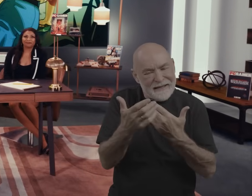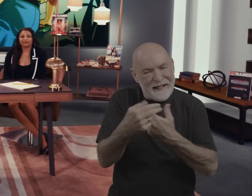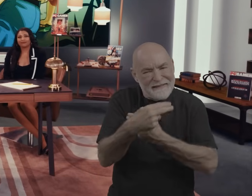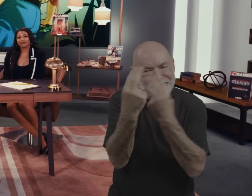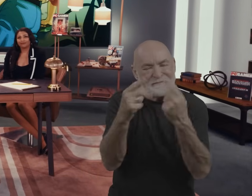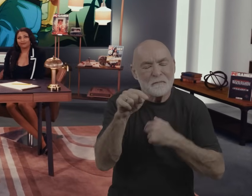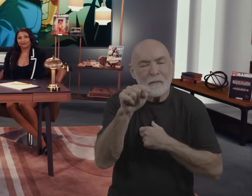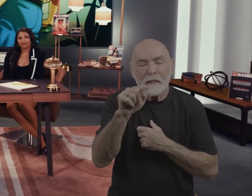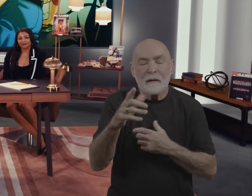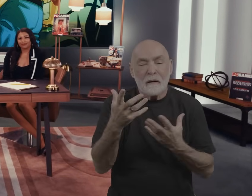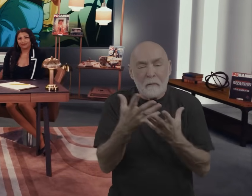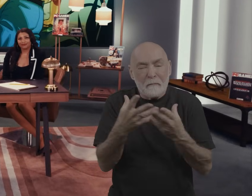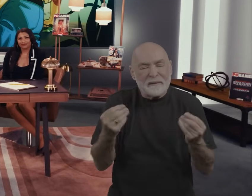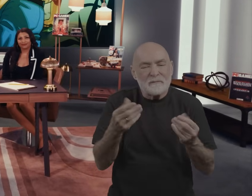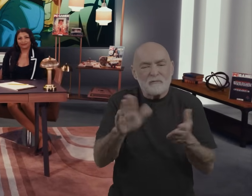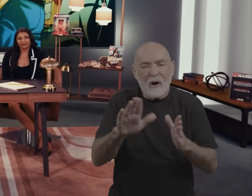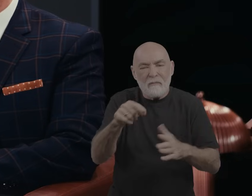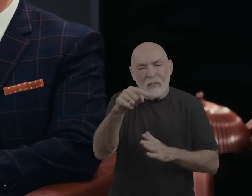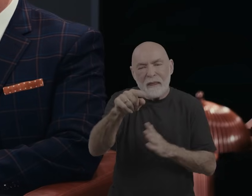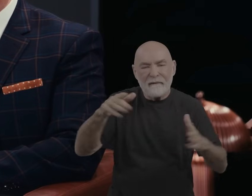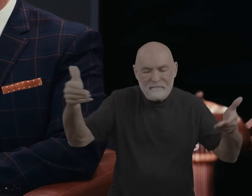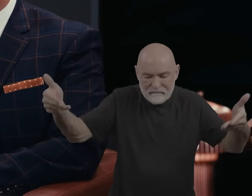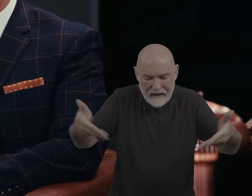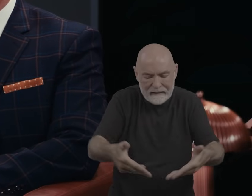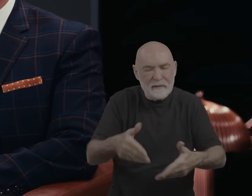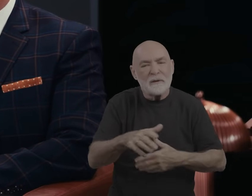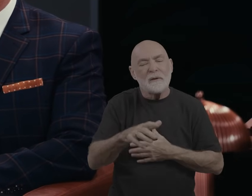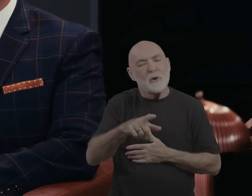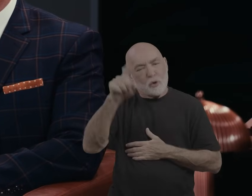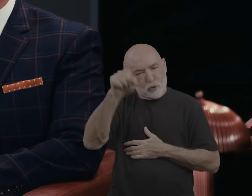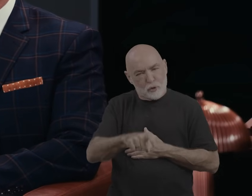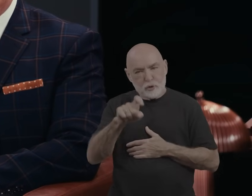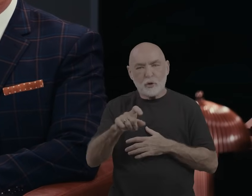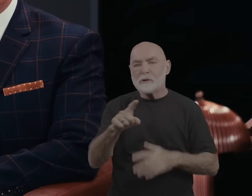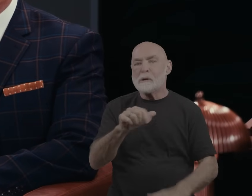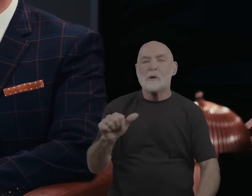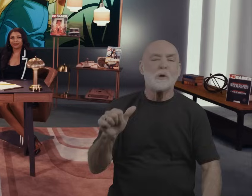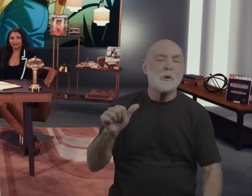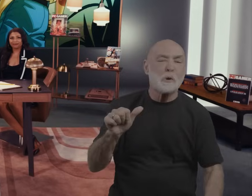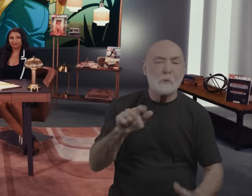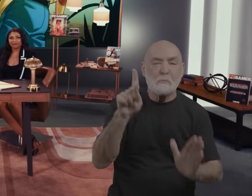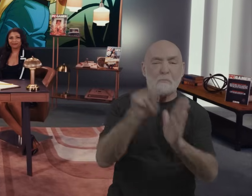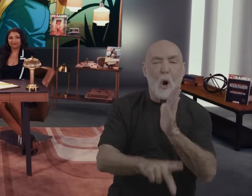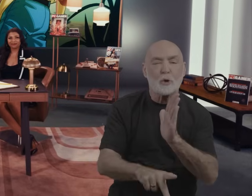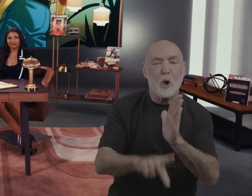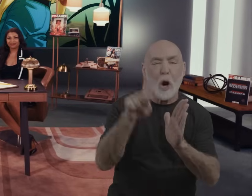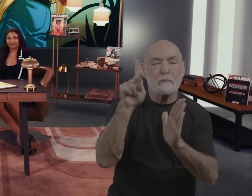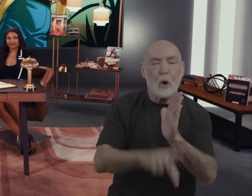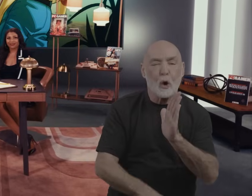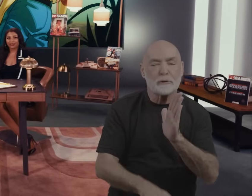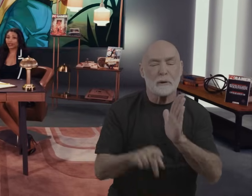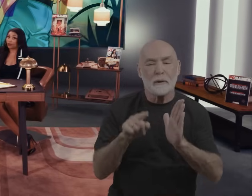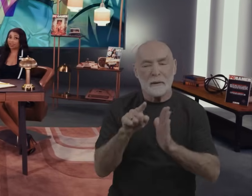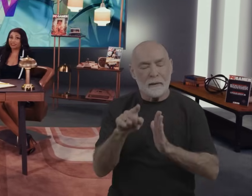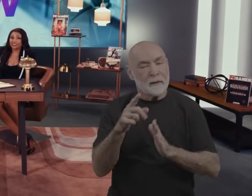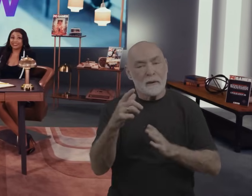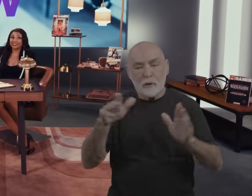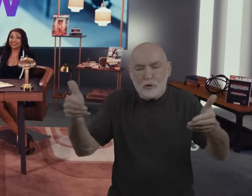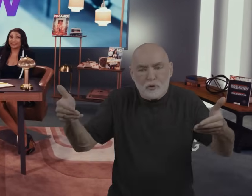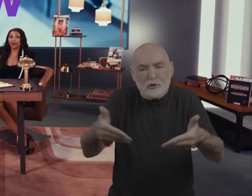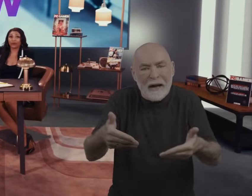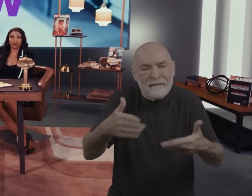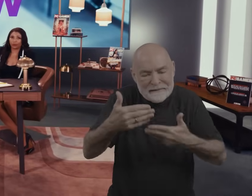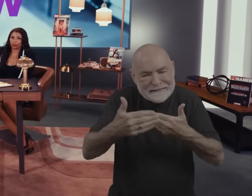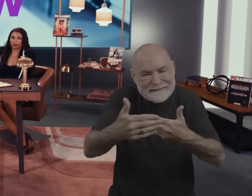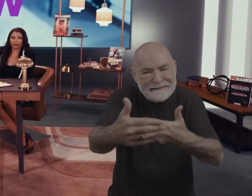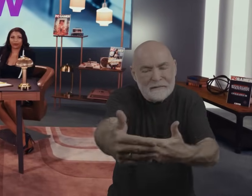often felt that the only thing missing from Stardew Valley was the ever-present danger of murder. So this should hopefully scratch an itch. And Grave Seasons